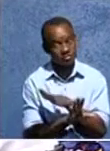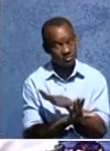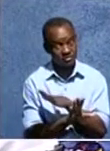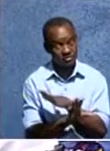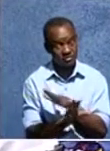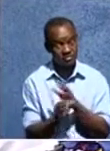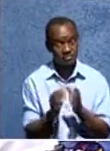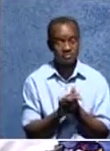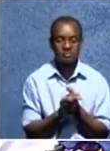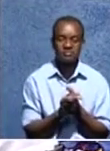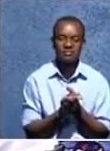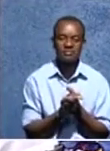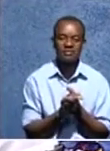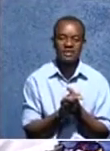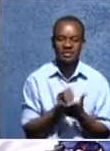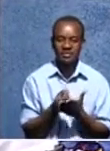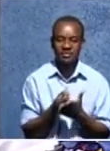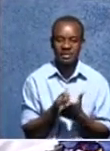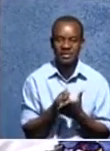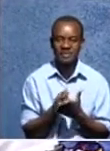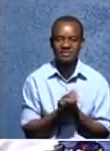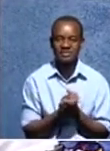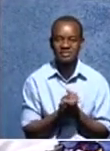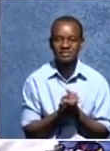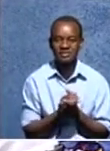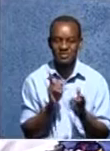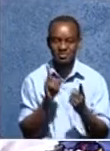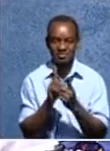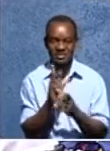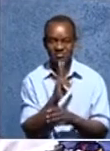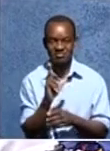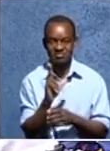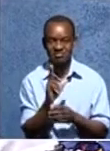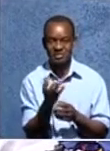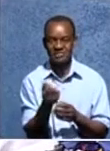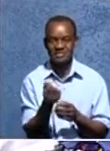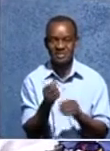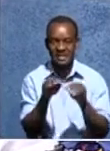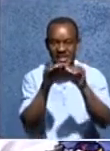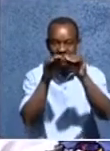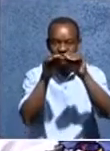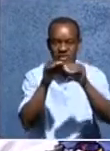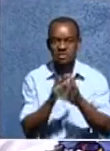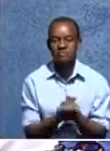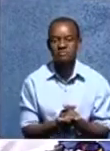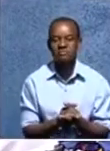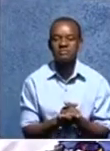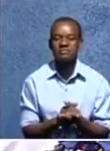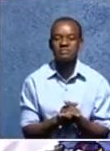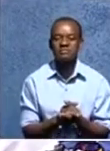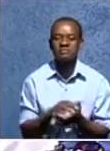well educated in that area, they could stand a good chance to be employed. So basically, in a nutshell, is